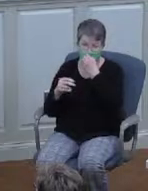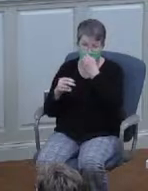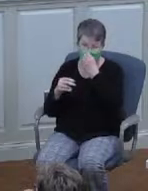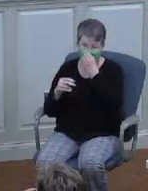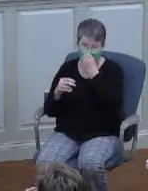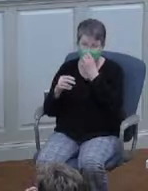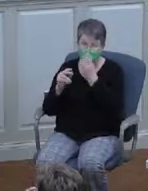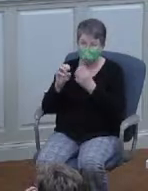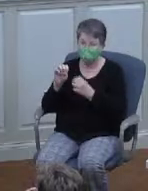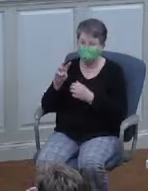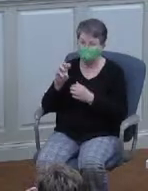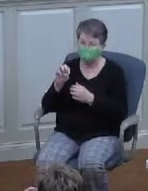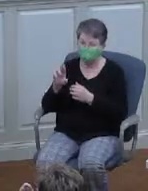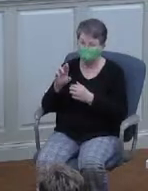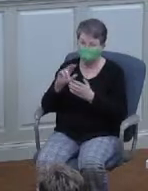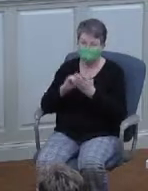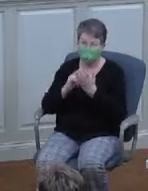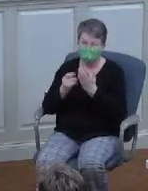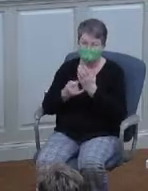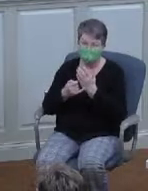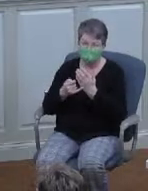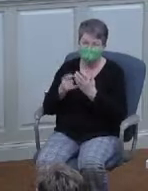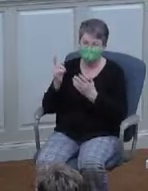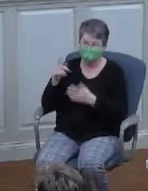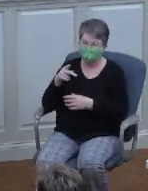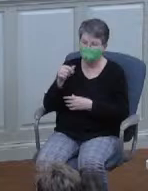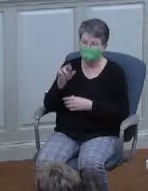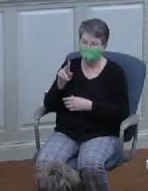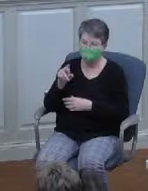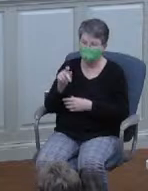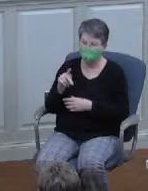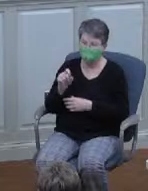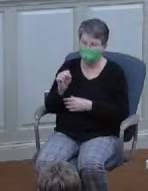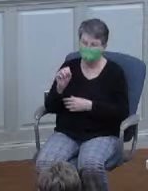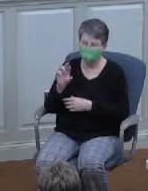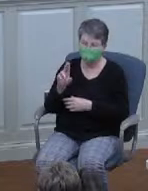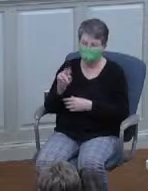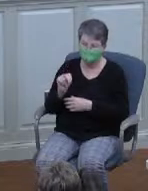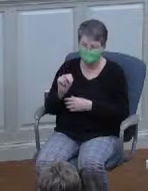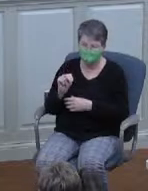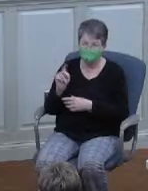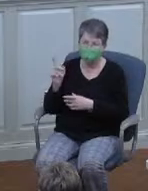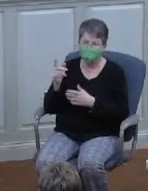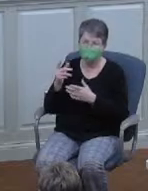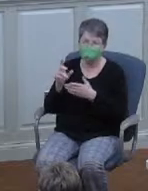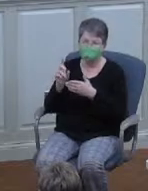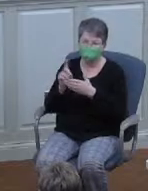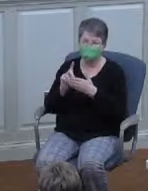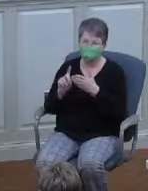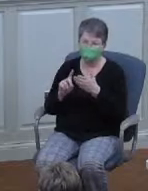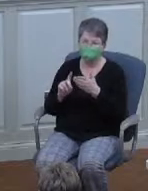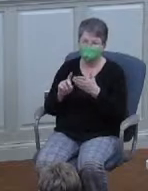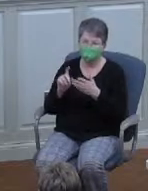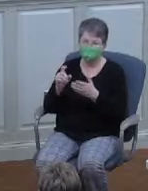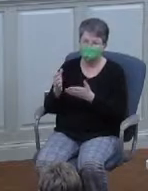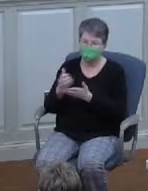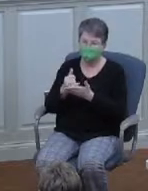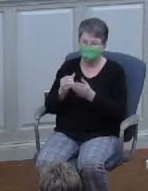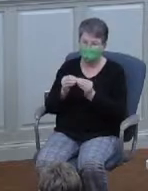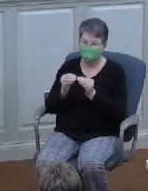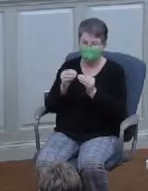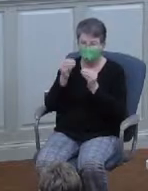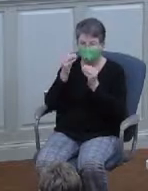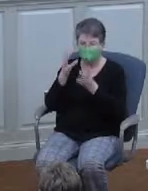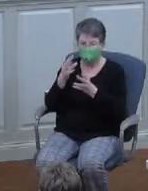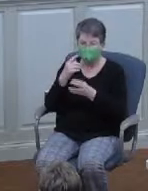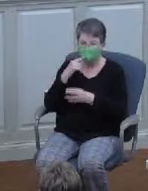sewer project. This essentially runs along Clark's Run. Phase 1 has been designed. Need to gather some more information